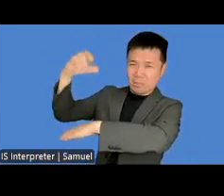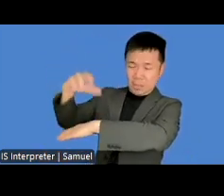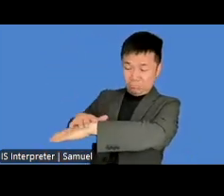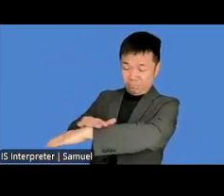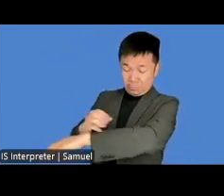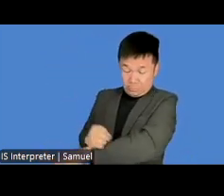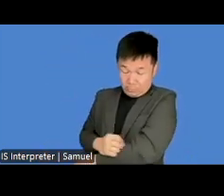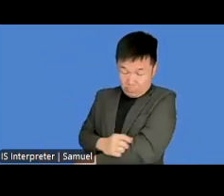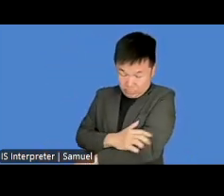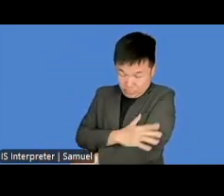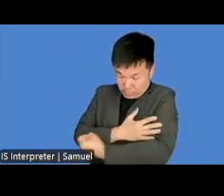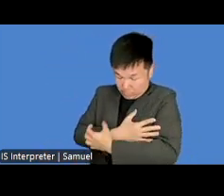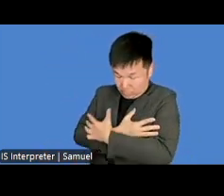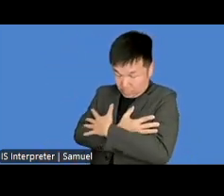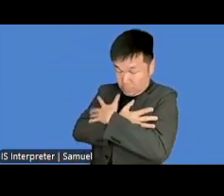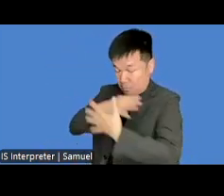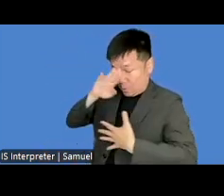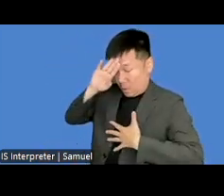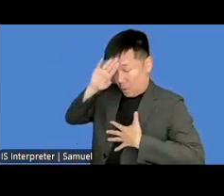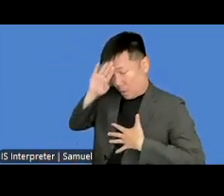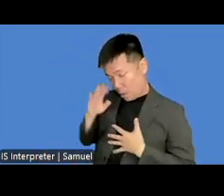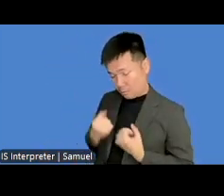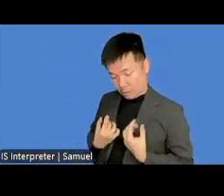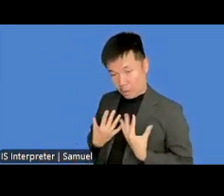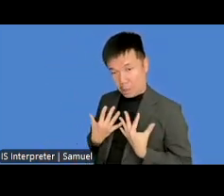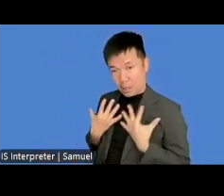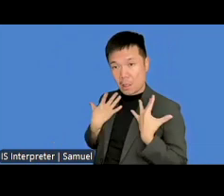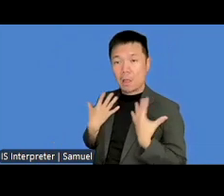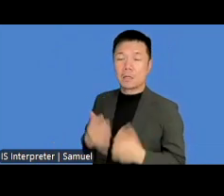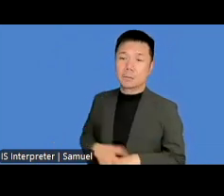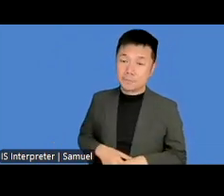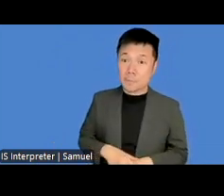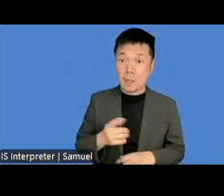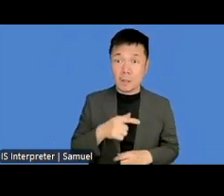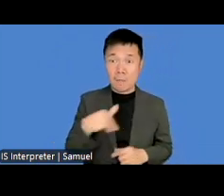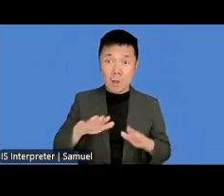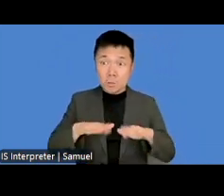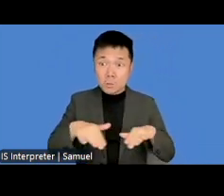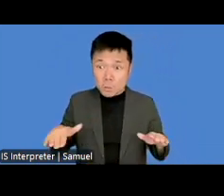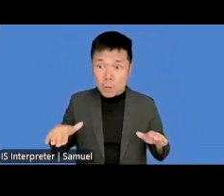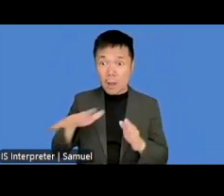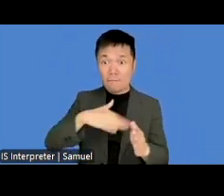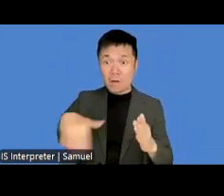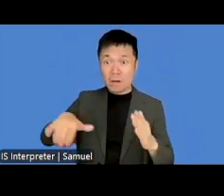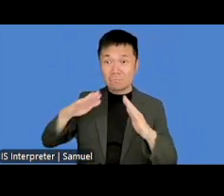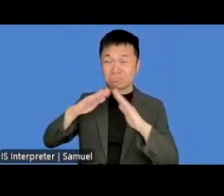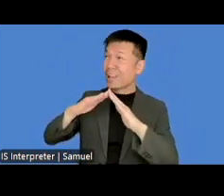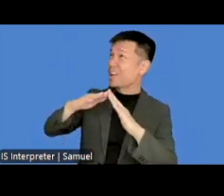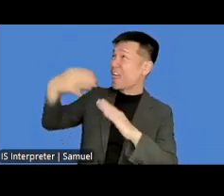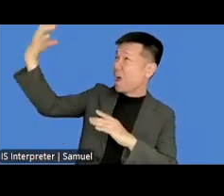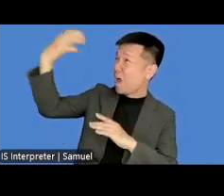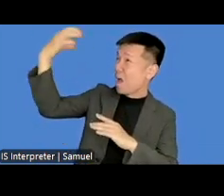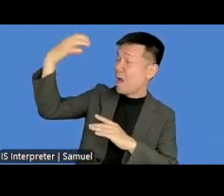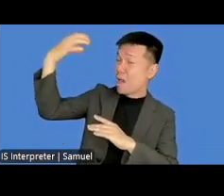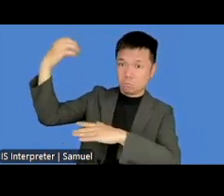So the children who were living in the shelters had no conducive environment for skin cancer prevention. So many of